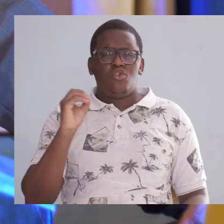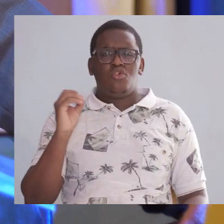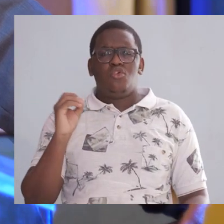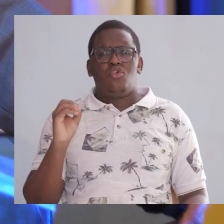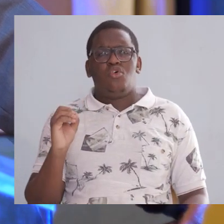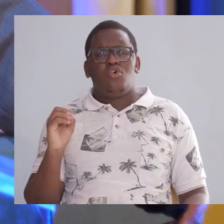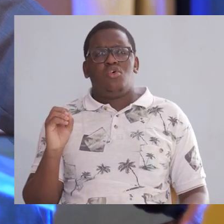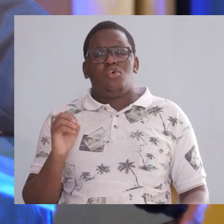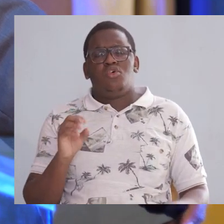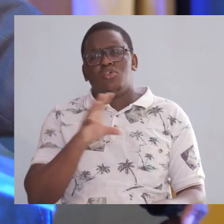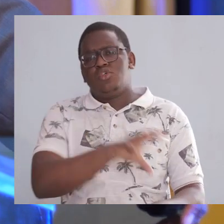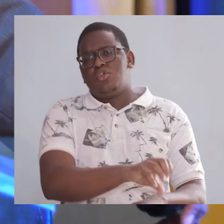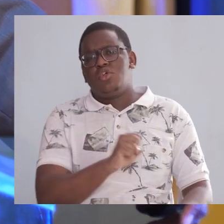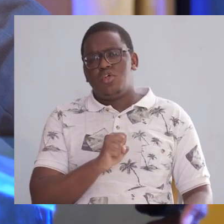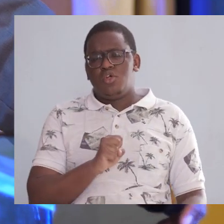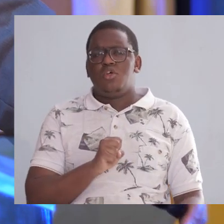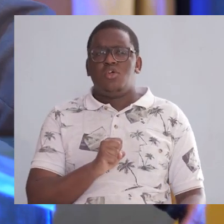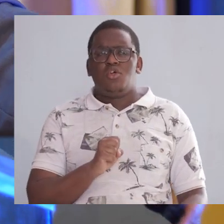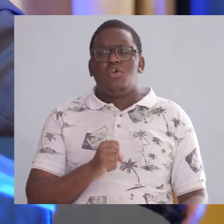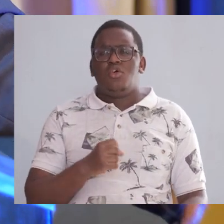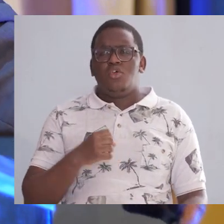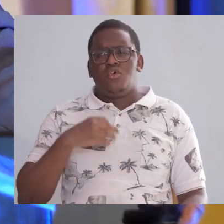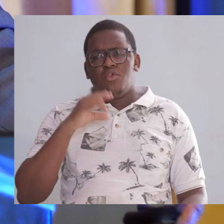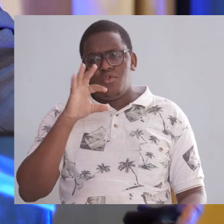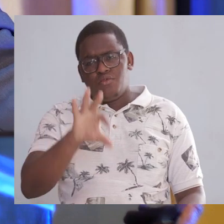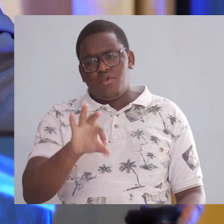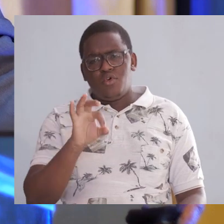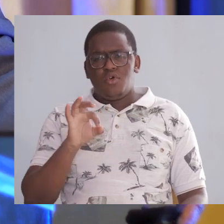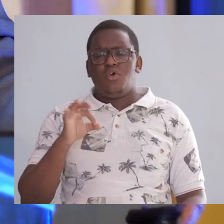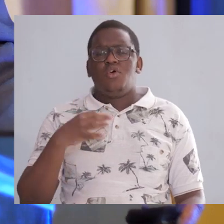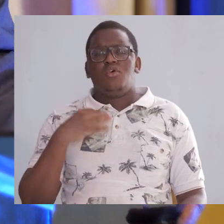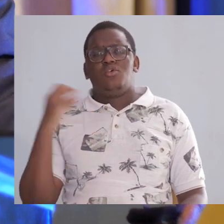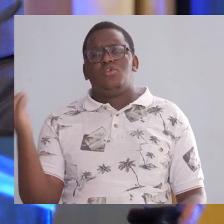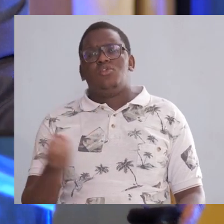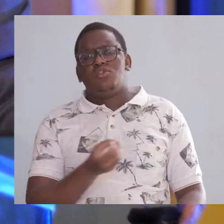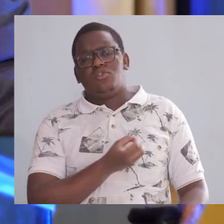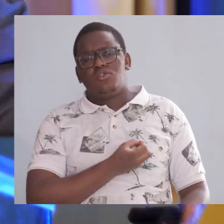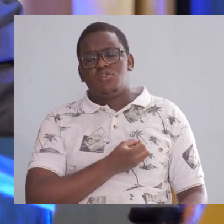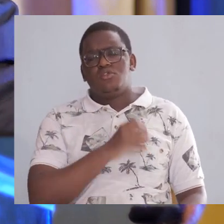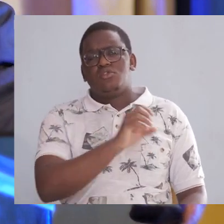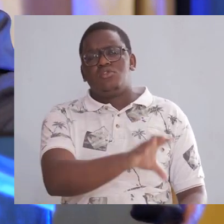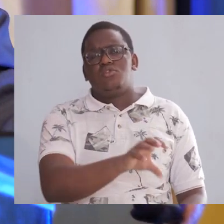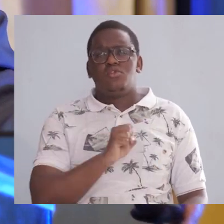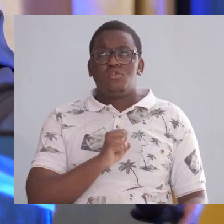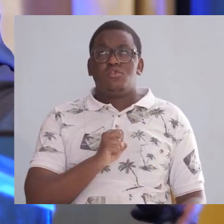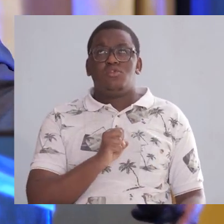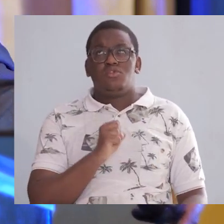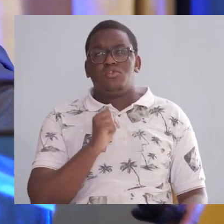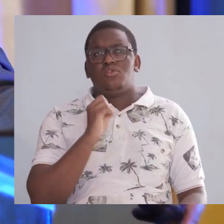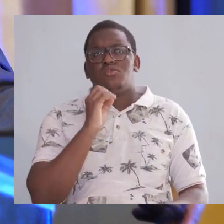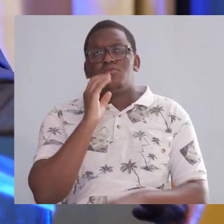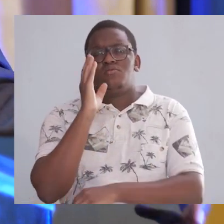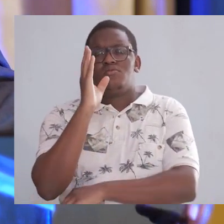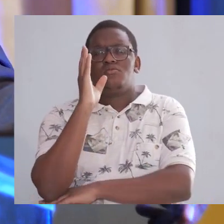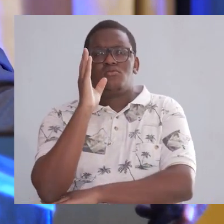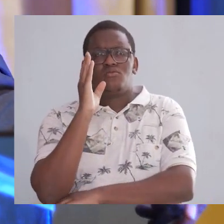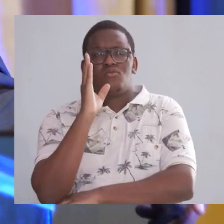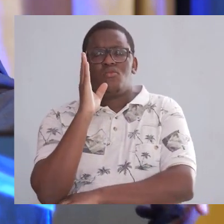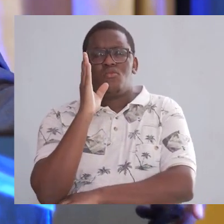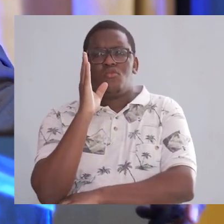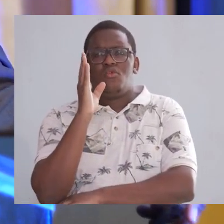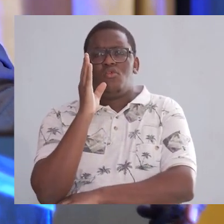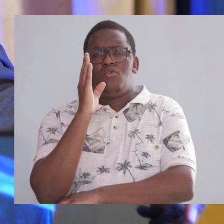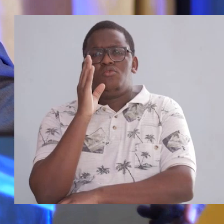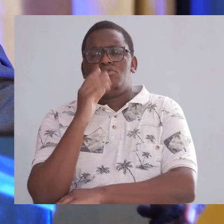ourselves, even having it stolen from you, in not being faithful to you, in giving back our tithes and offerings